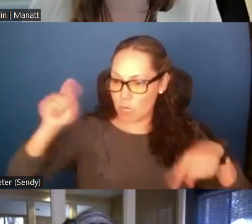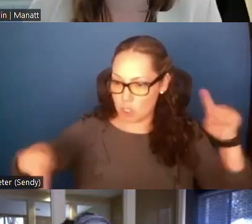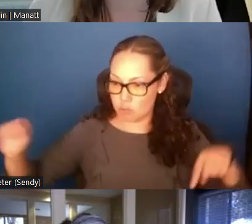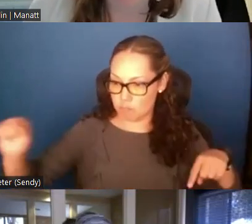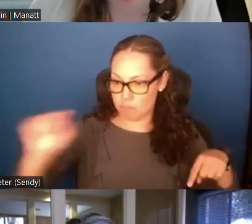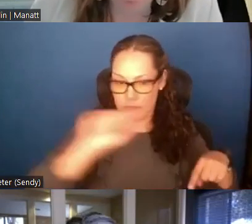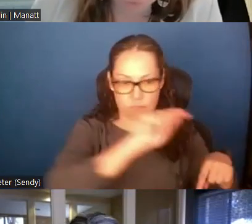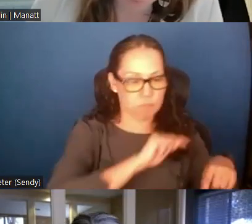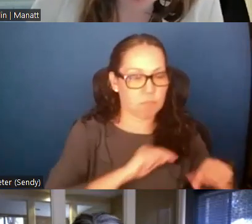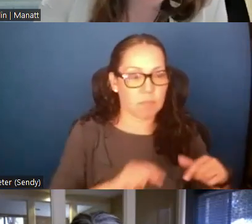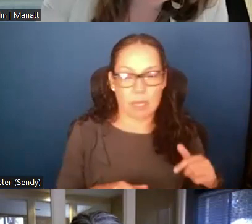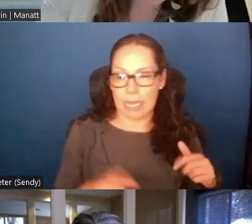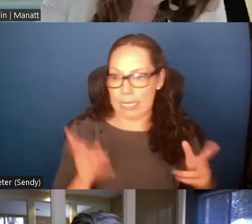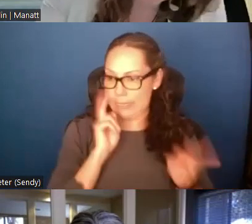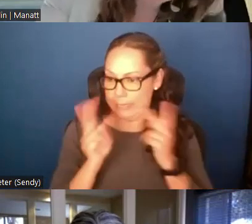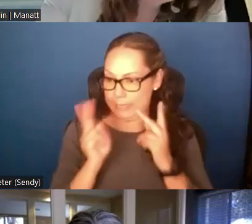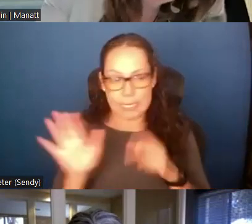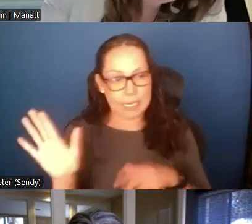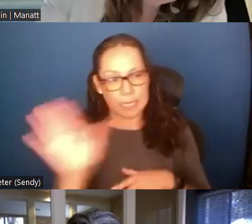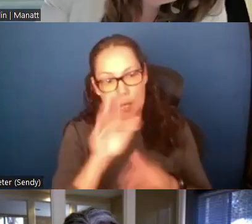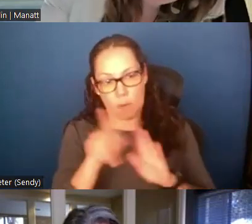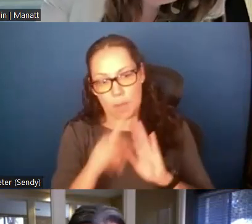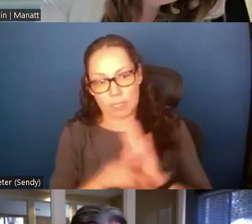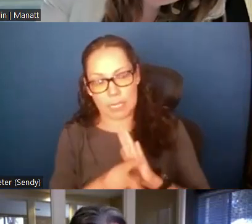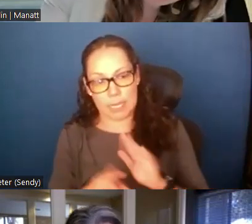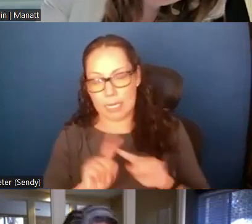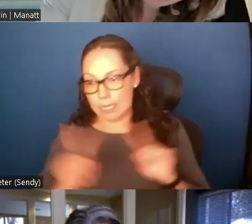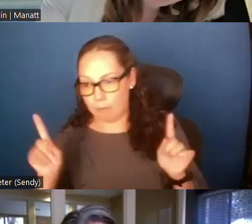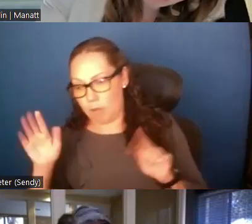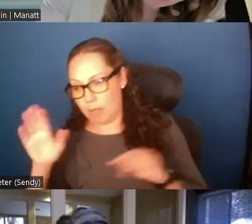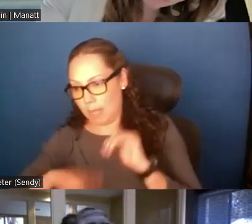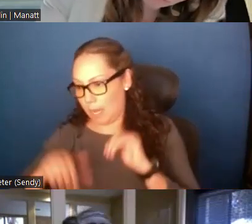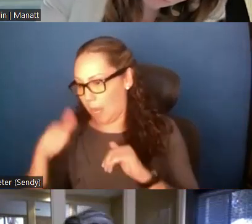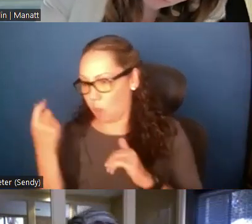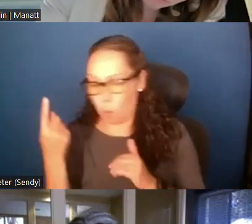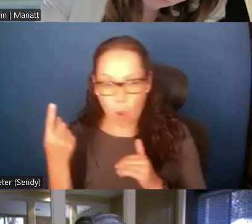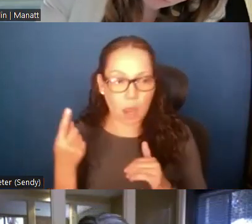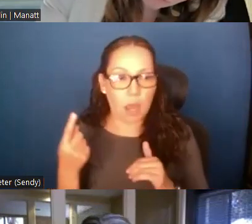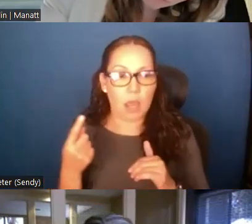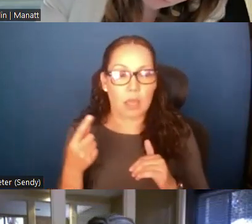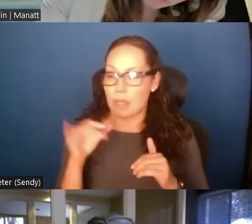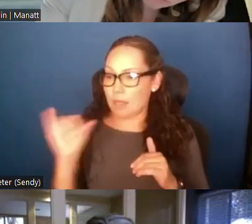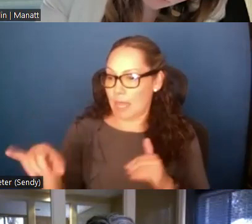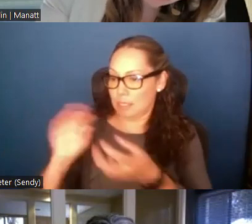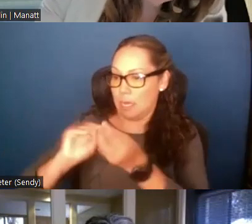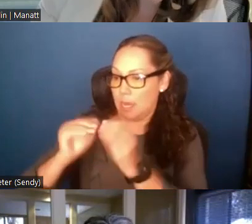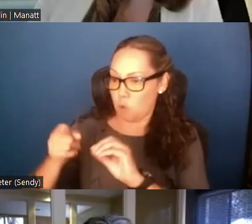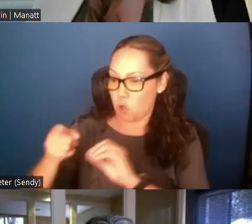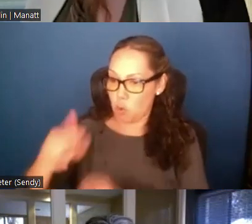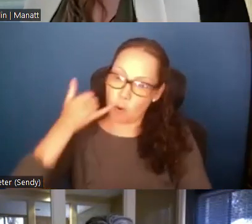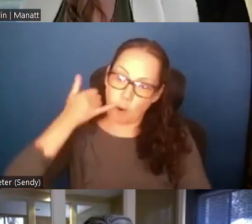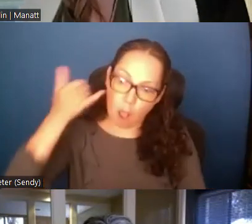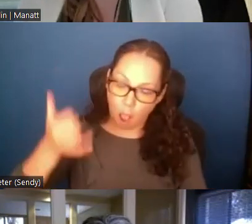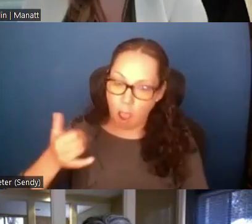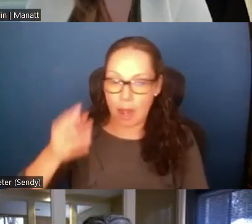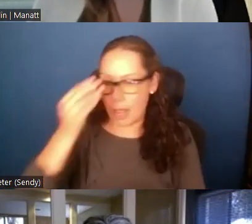see situations where a facility's policies would be different from another. Like this is the number you call to let us know you're coming,